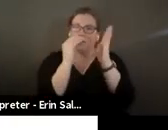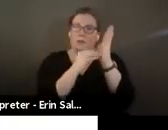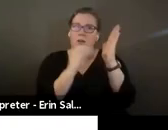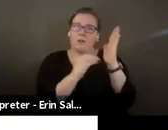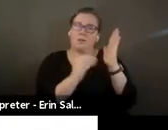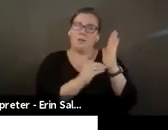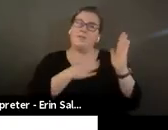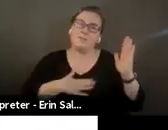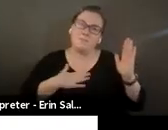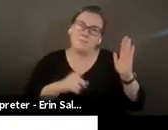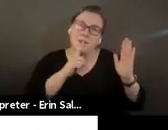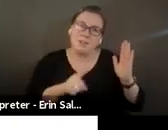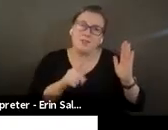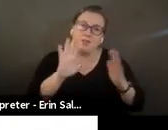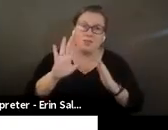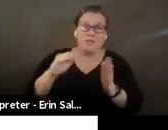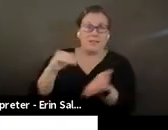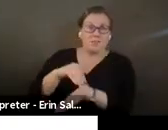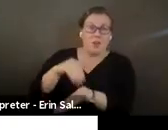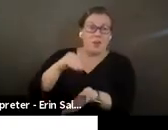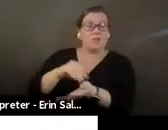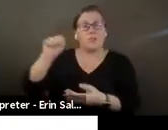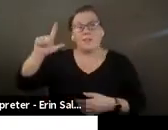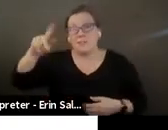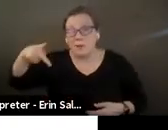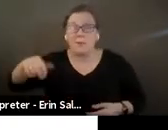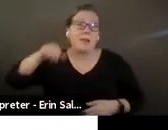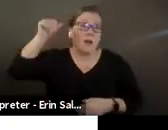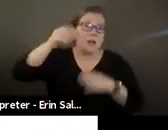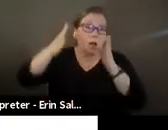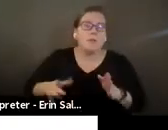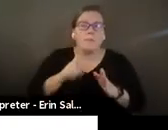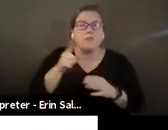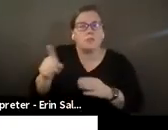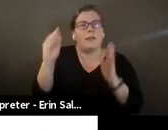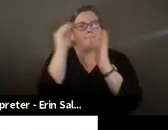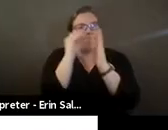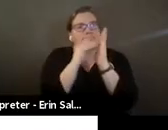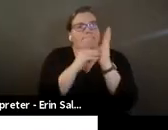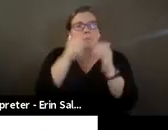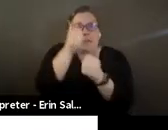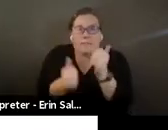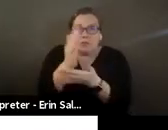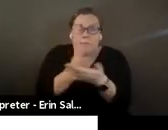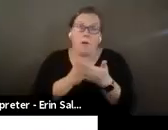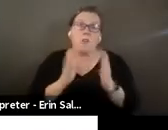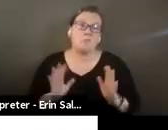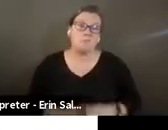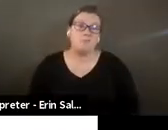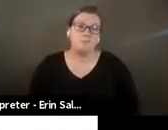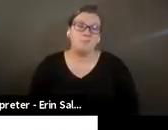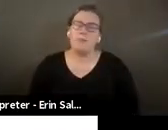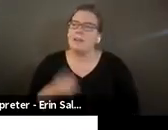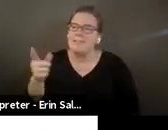make sure that your certifier is signing and completing all sections. And it's not a lot of